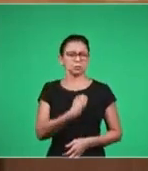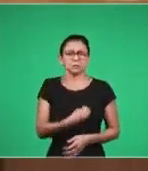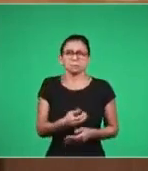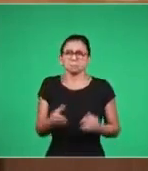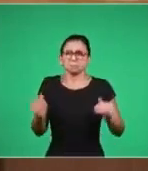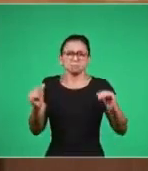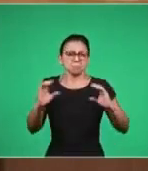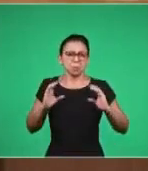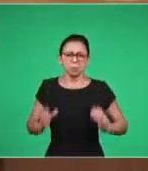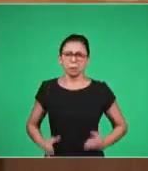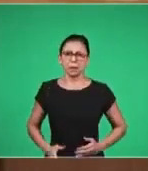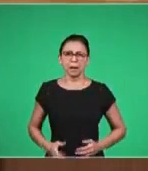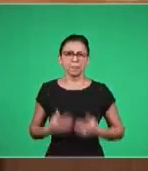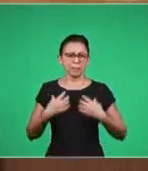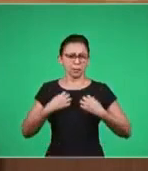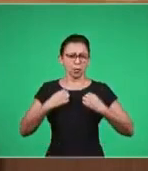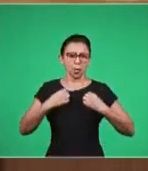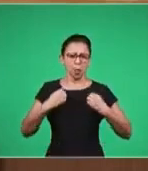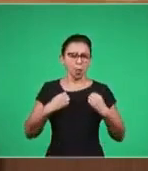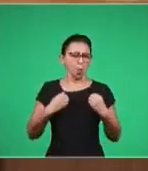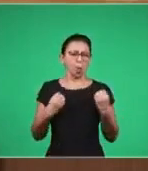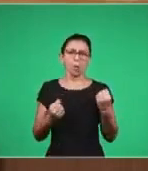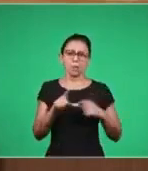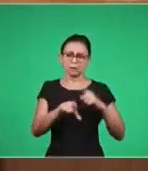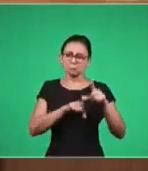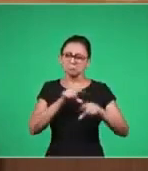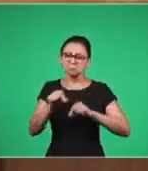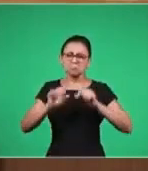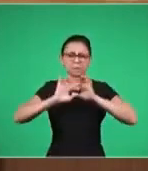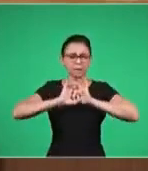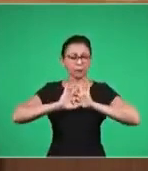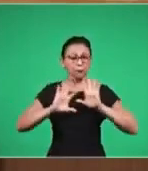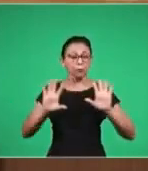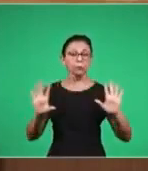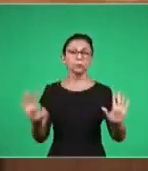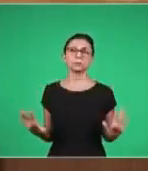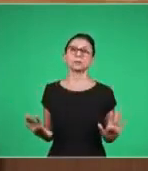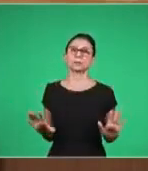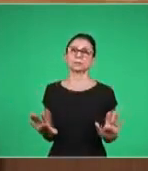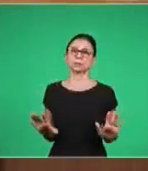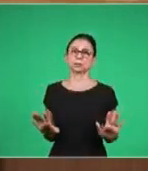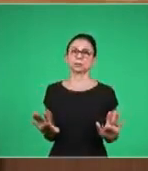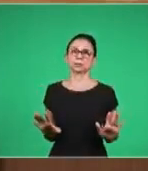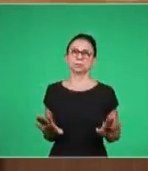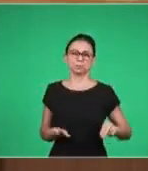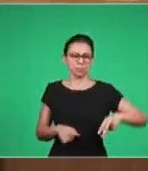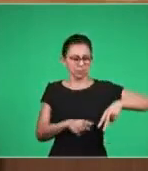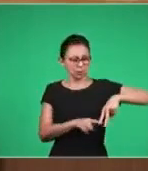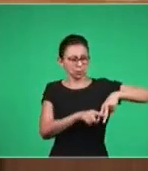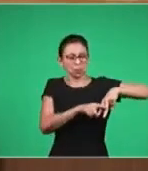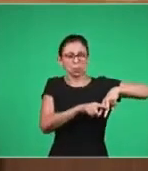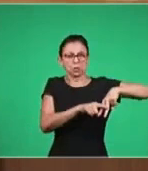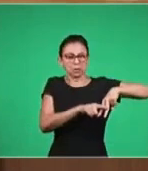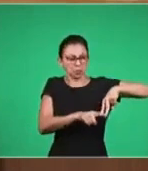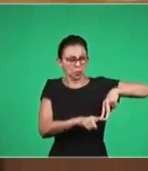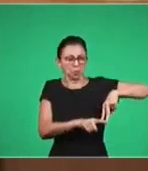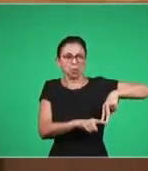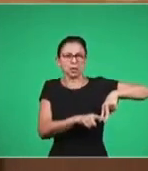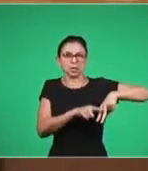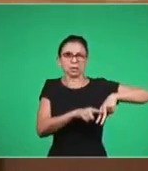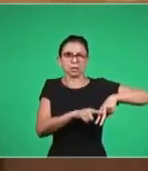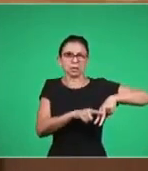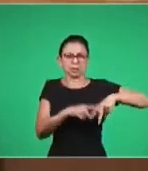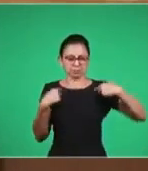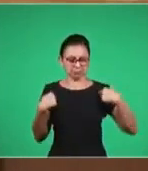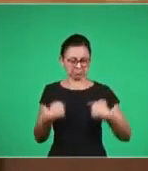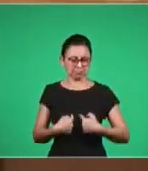in church. There are some people who want to live the way they want, and that's up to them. But when you involve